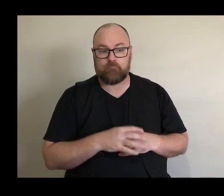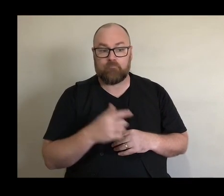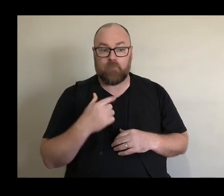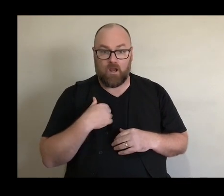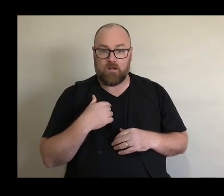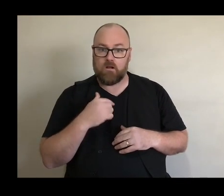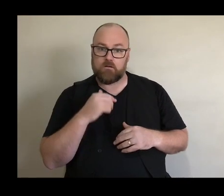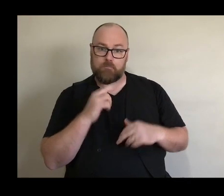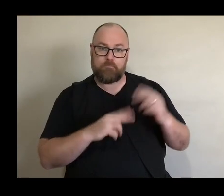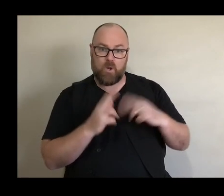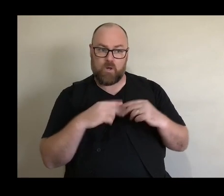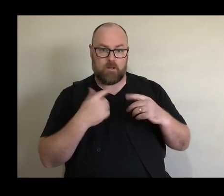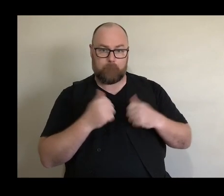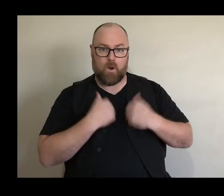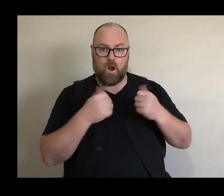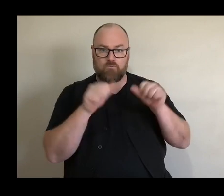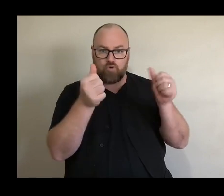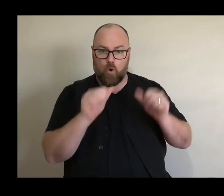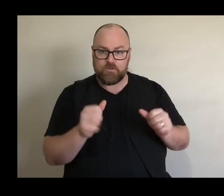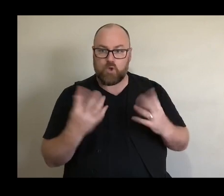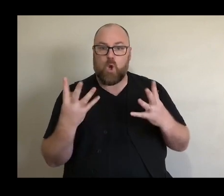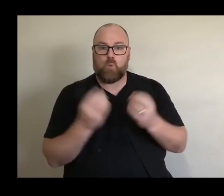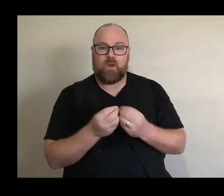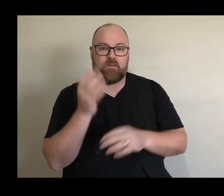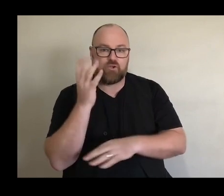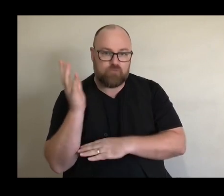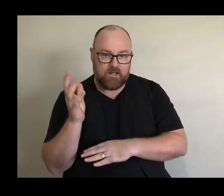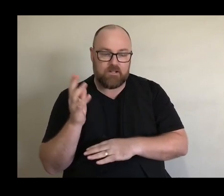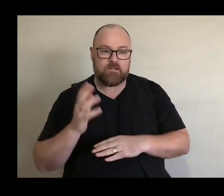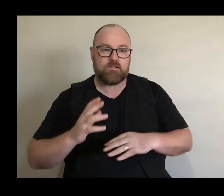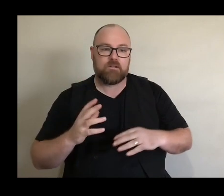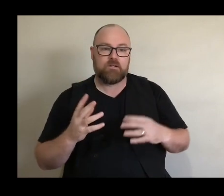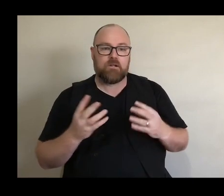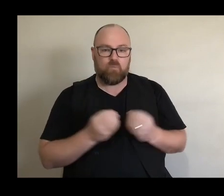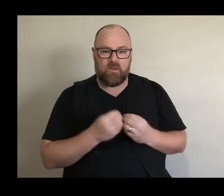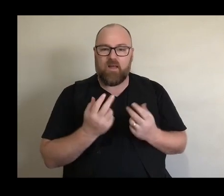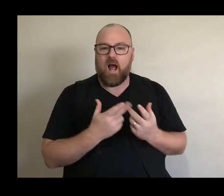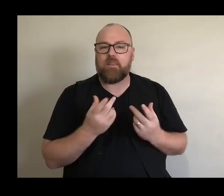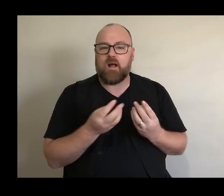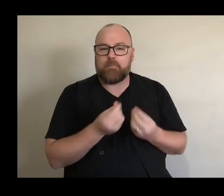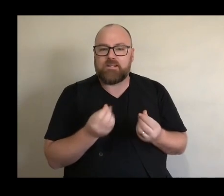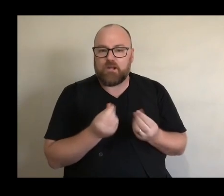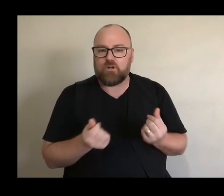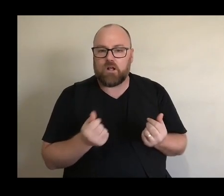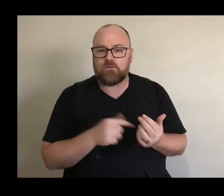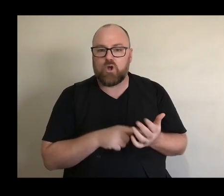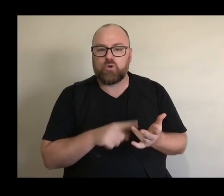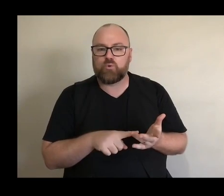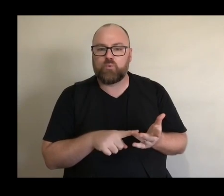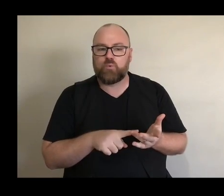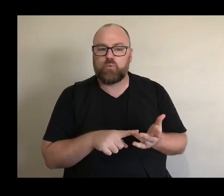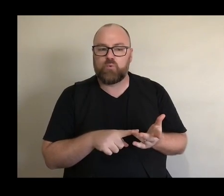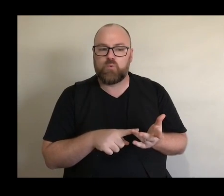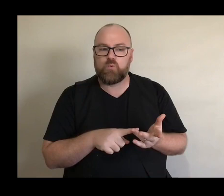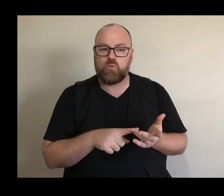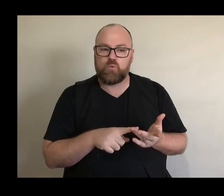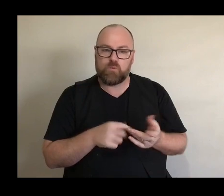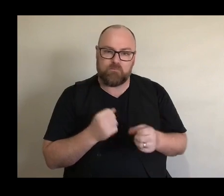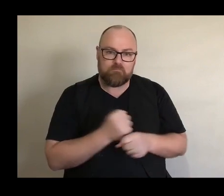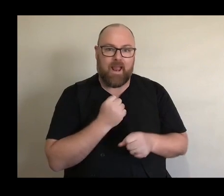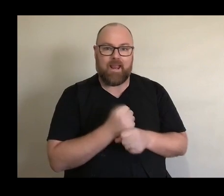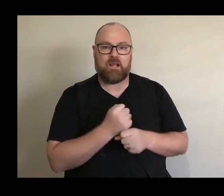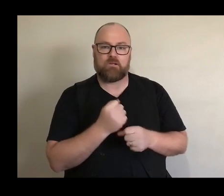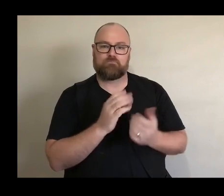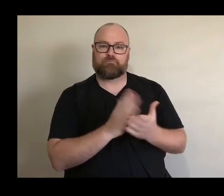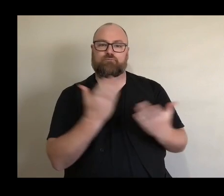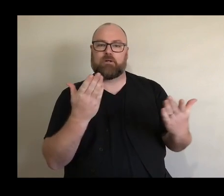sculptures using these trees, using these limbs and other materials to kind of bring a sort of a material reality to this